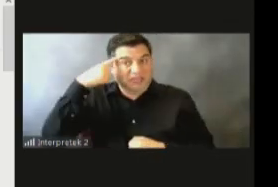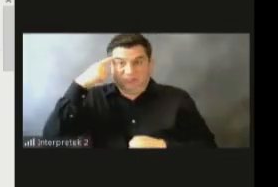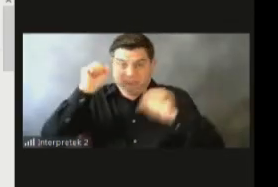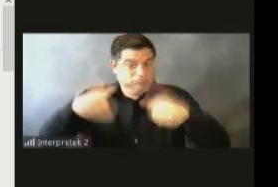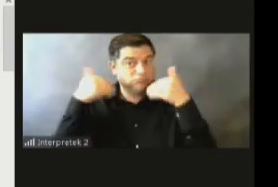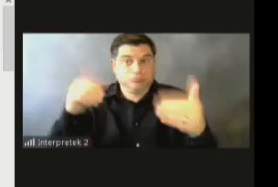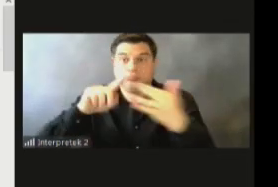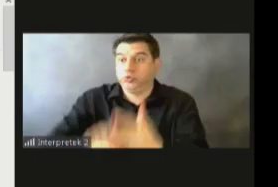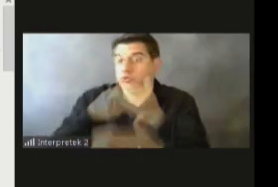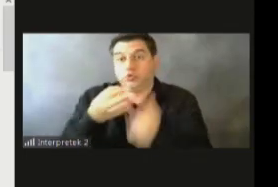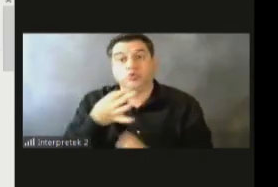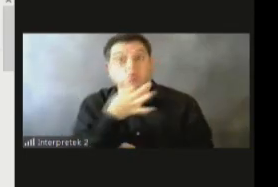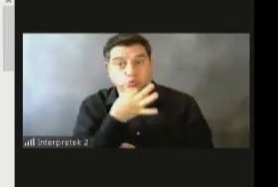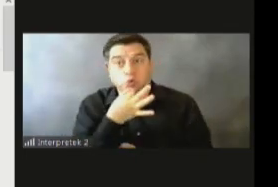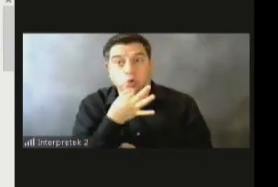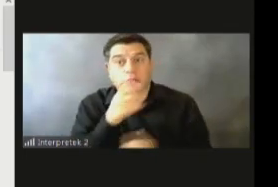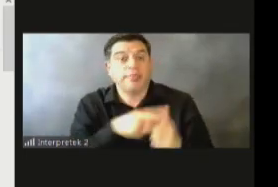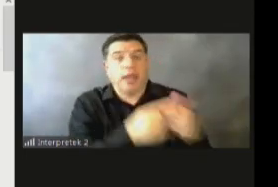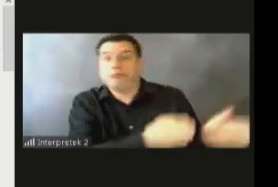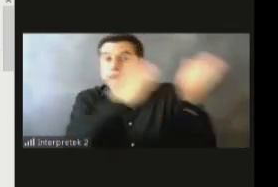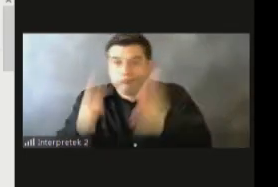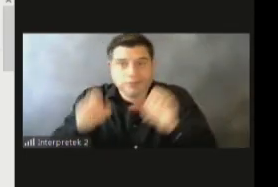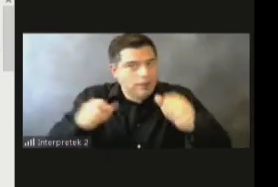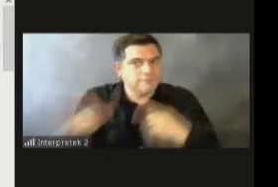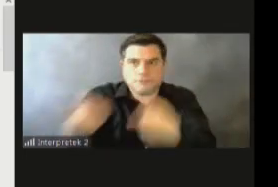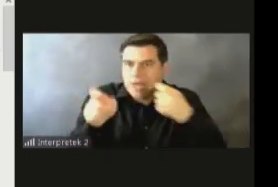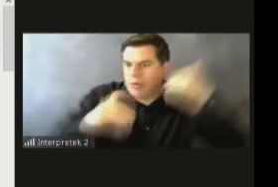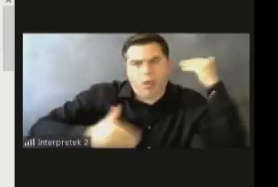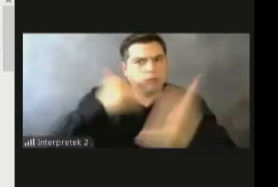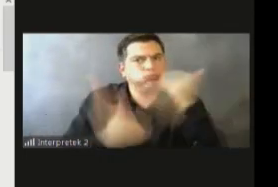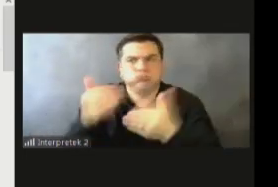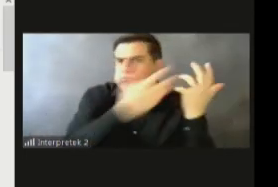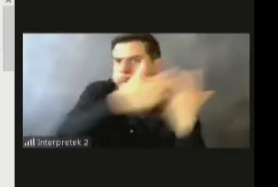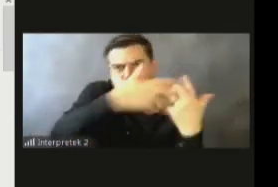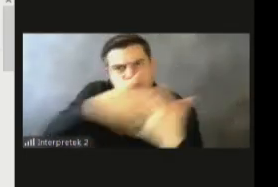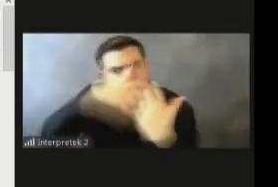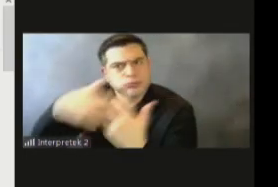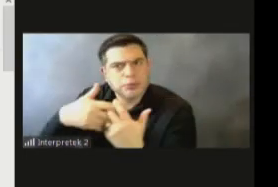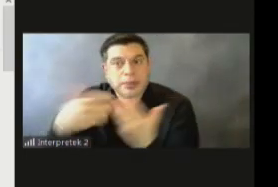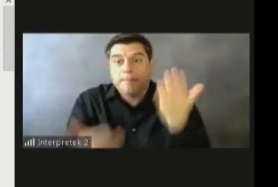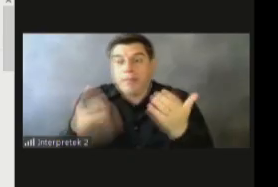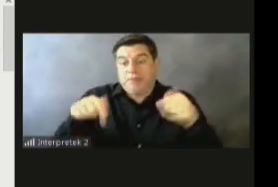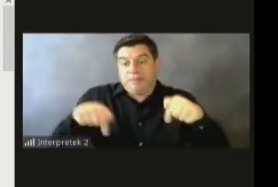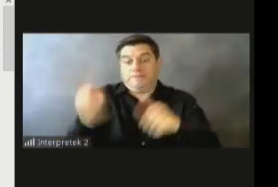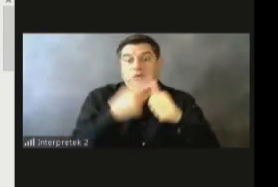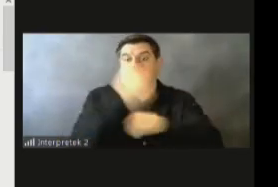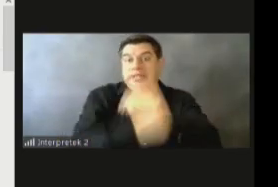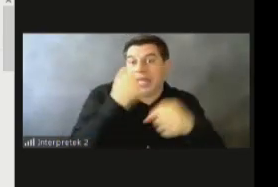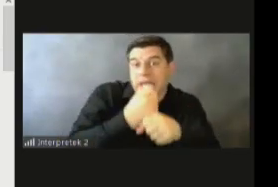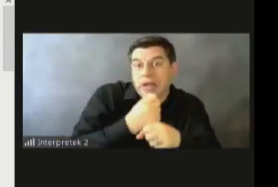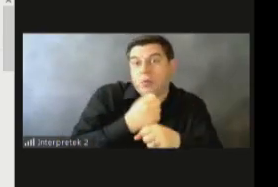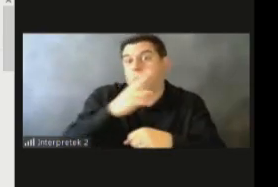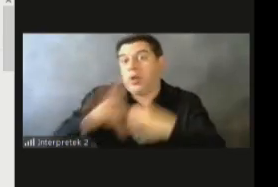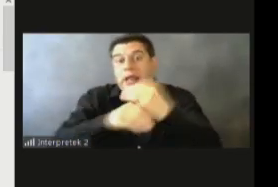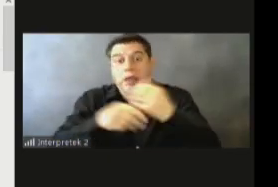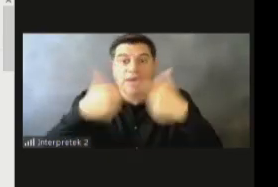make progress very, very fast. So within the first year, you can add the language that's already written. It doesn't